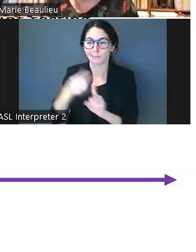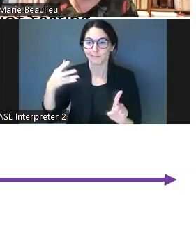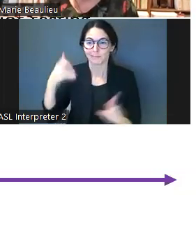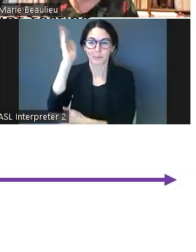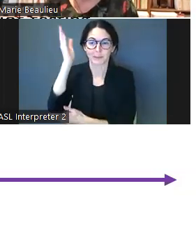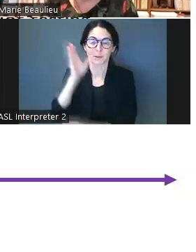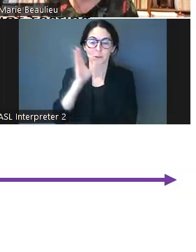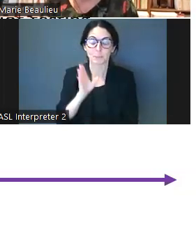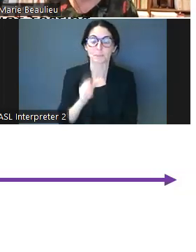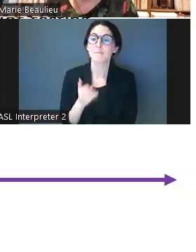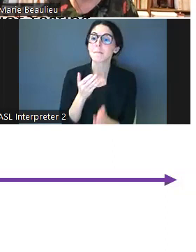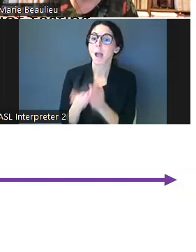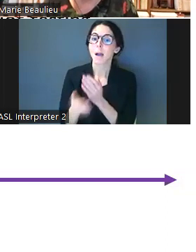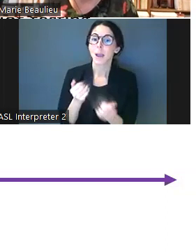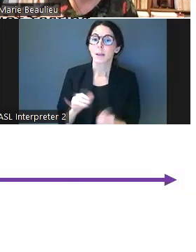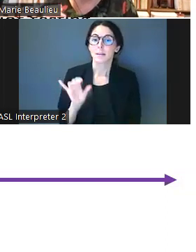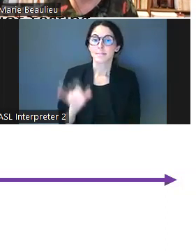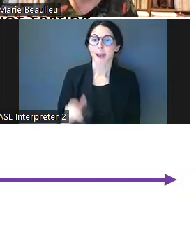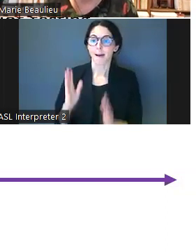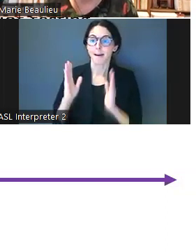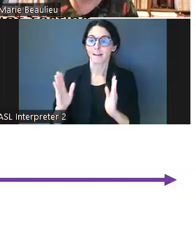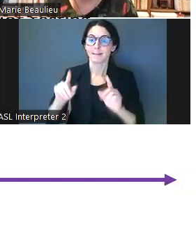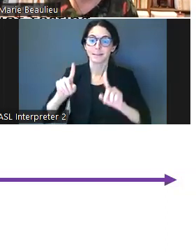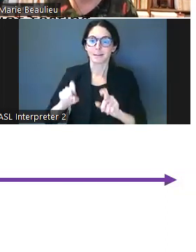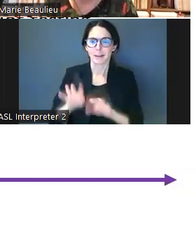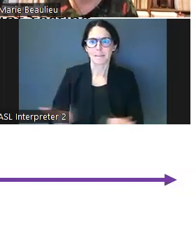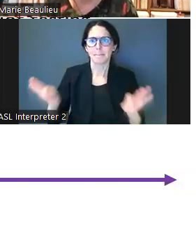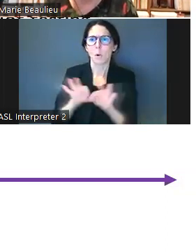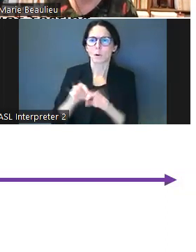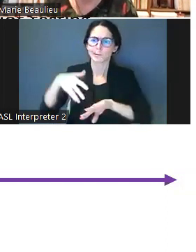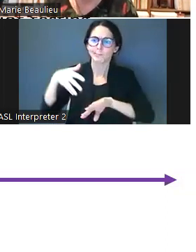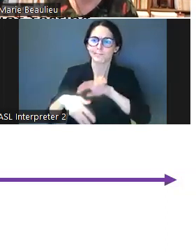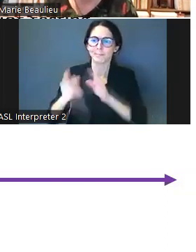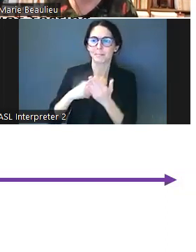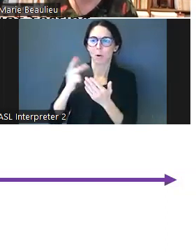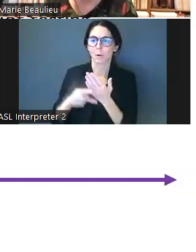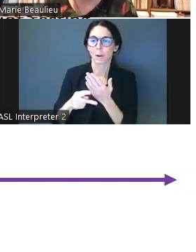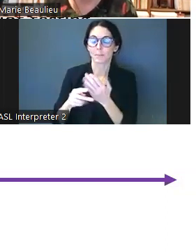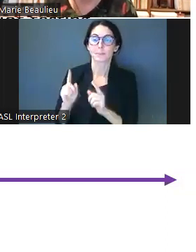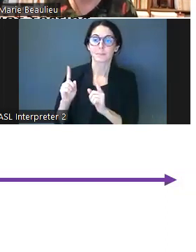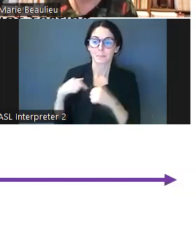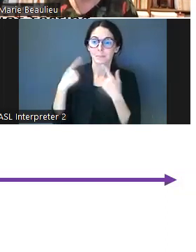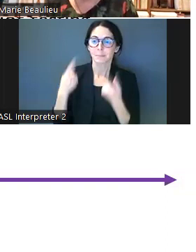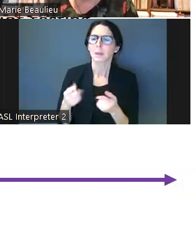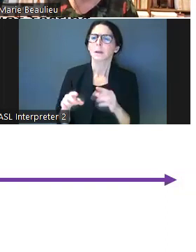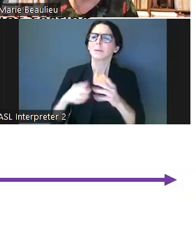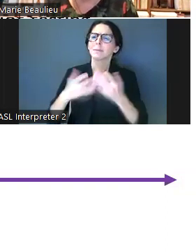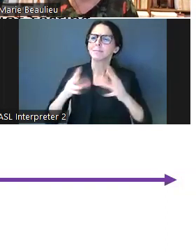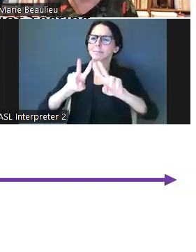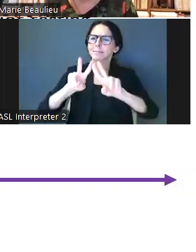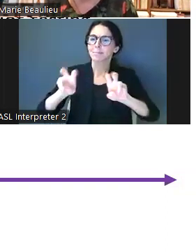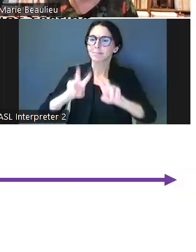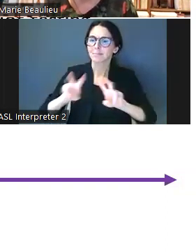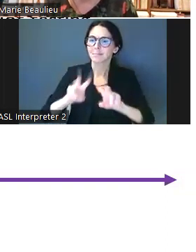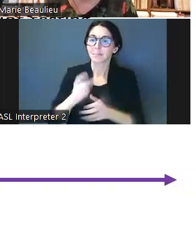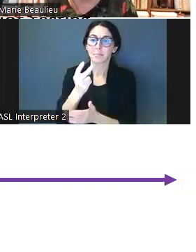this testing was really important to finalize the program. And since then, we've been doing some dissemination, both in